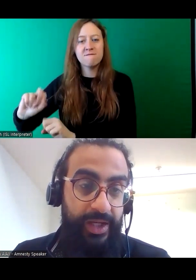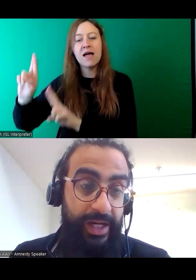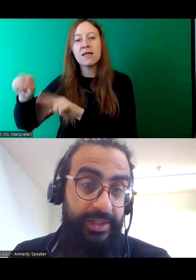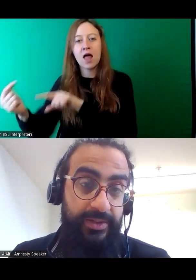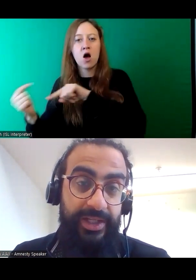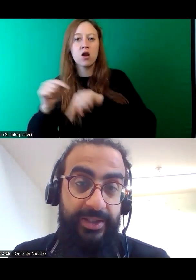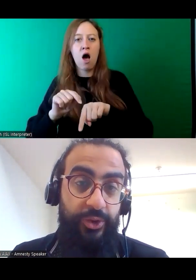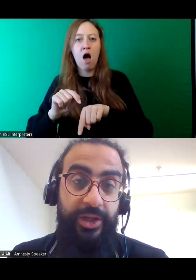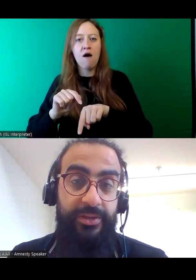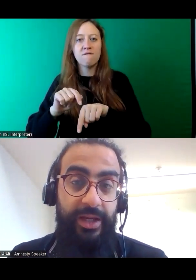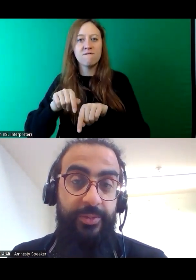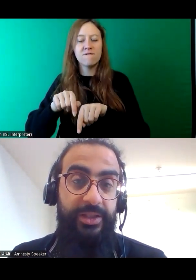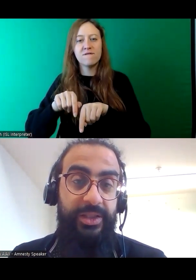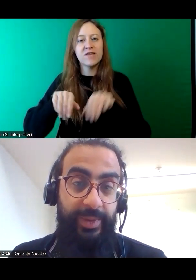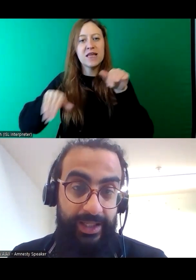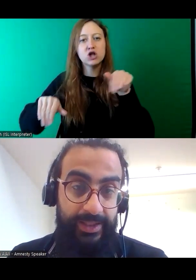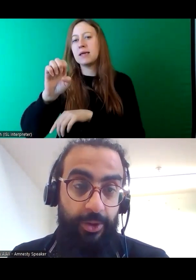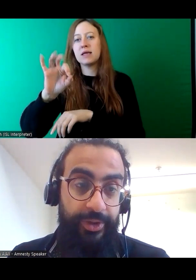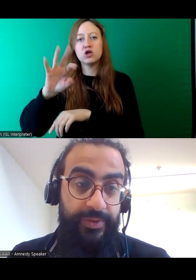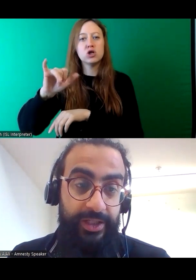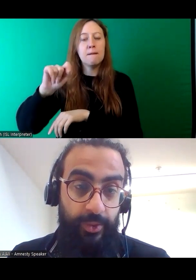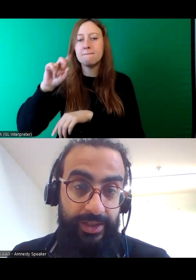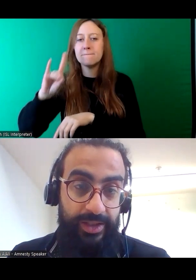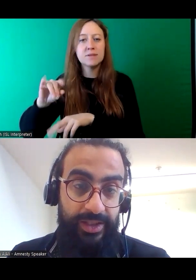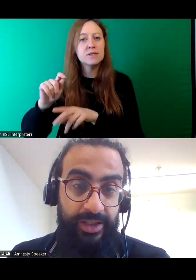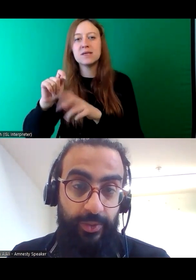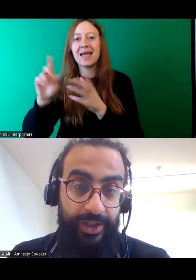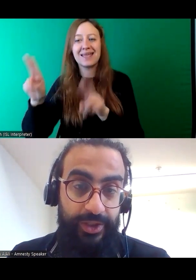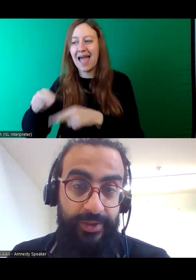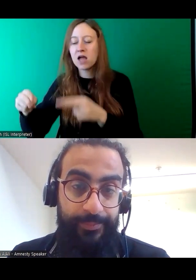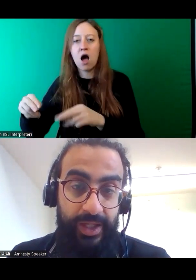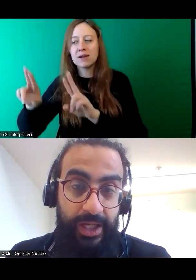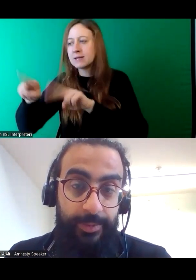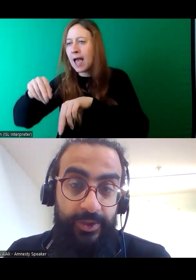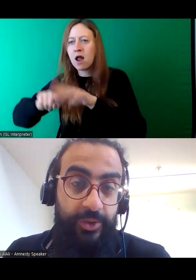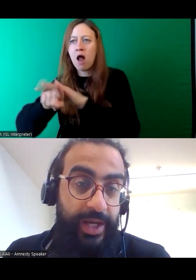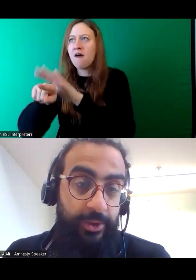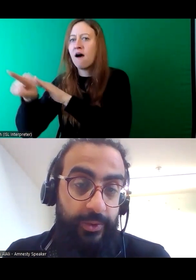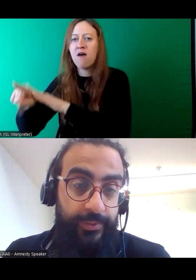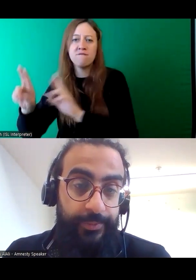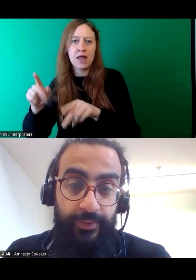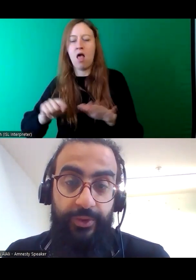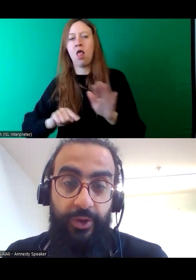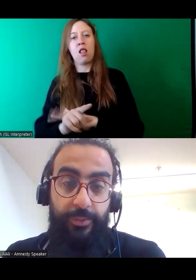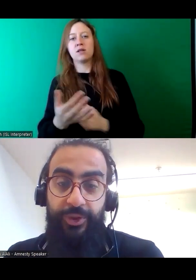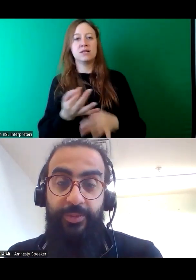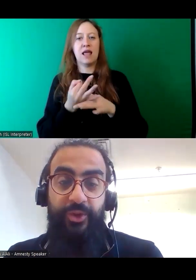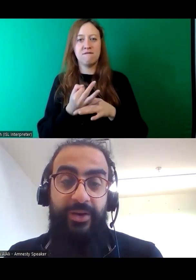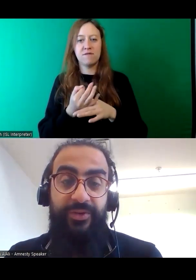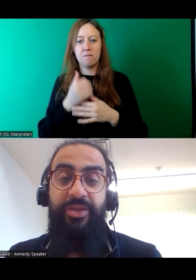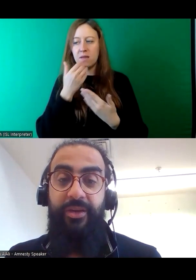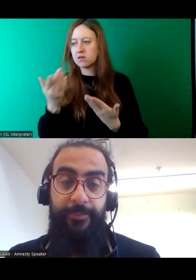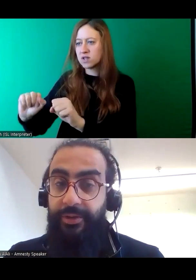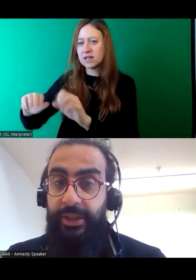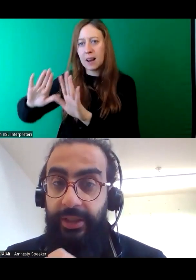anywhere. And these civilians should not have been displaced or evacuated in these situations, because you'd be out of your home, which means you